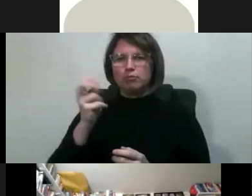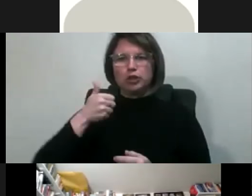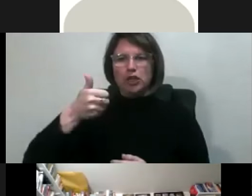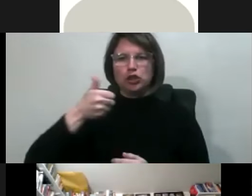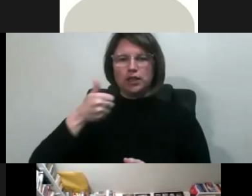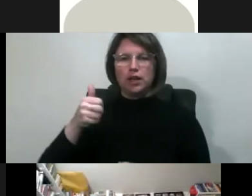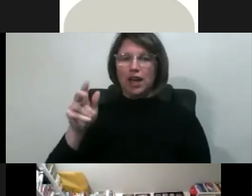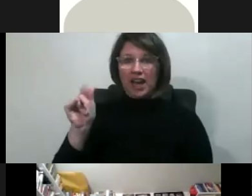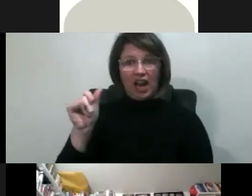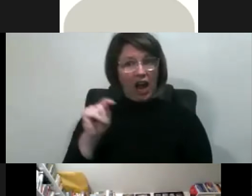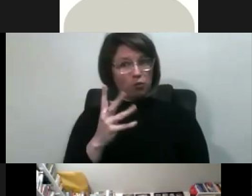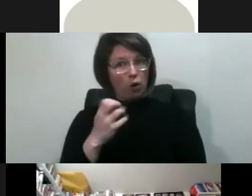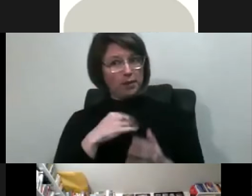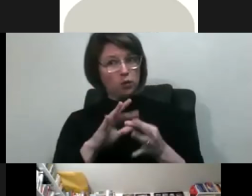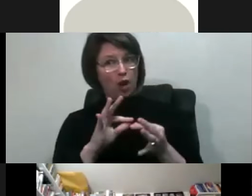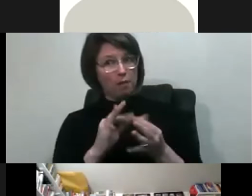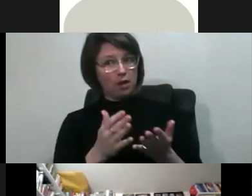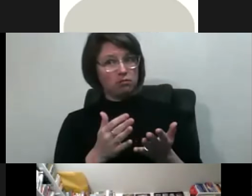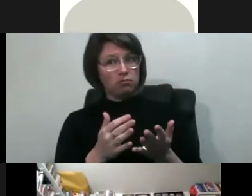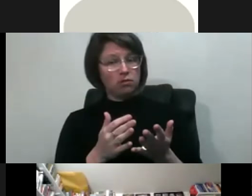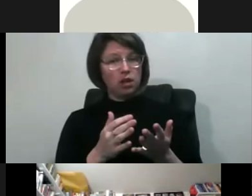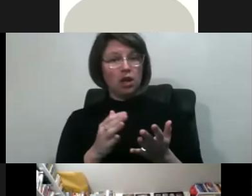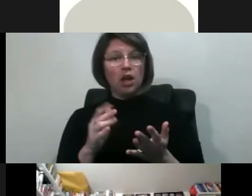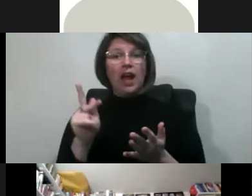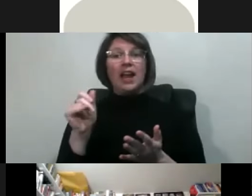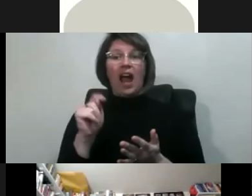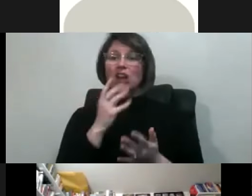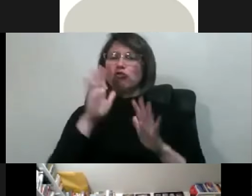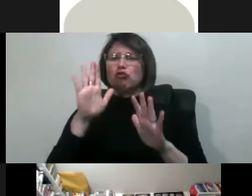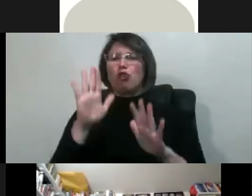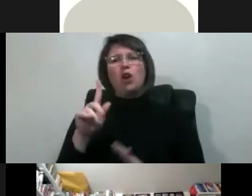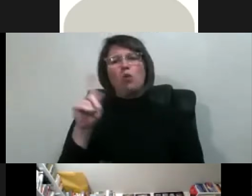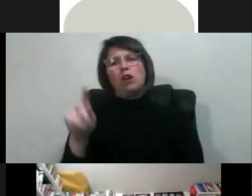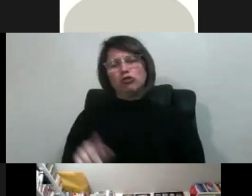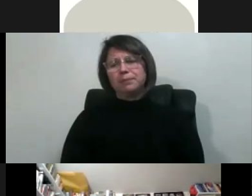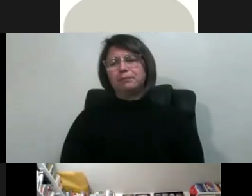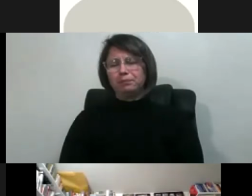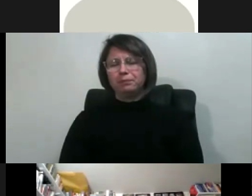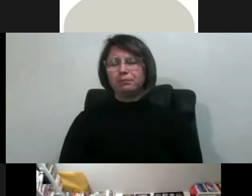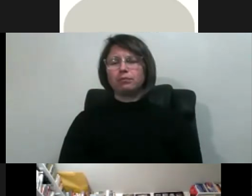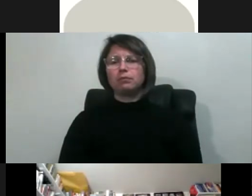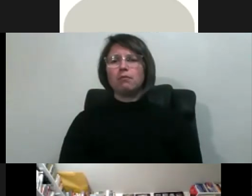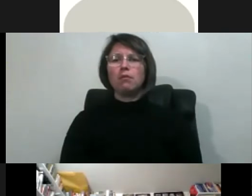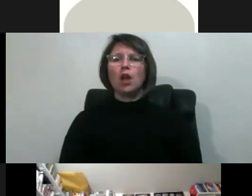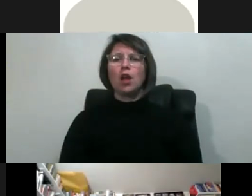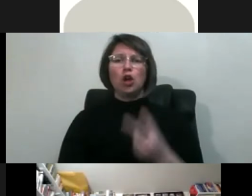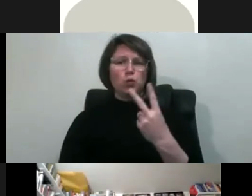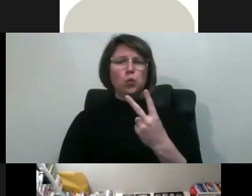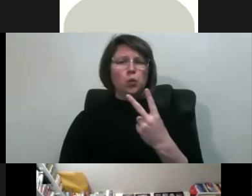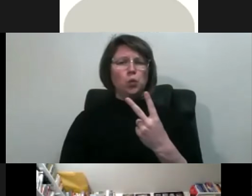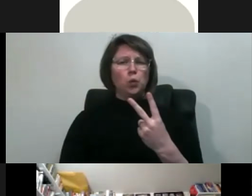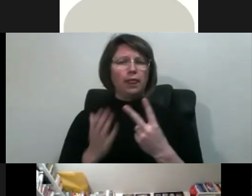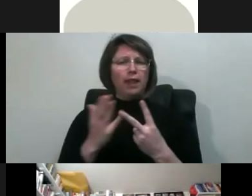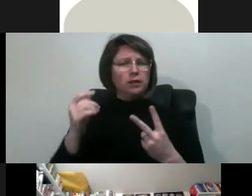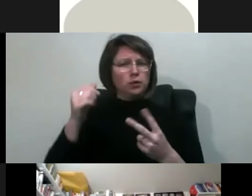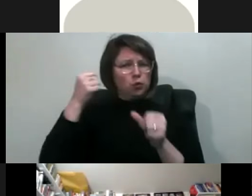Andrew, do you want me to speak to that real quick? Sure. So I think it's a great question. I think there's probably two things to keep in mind. One